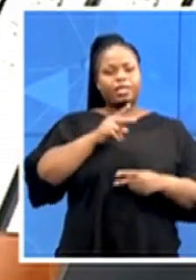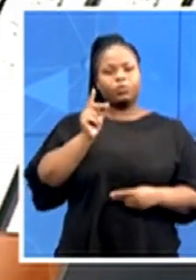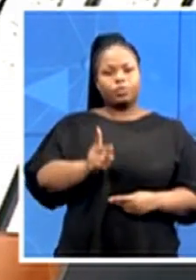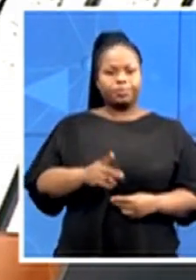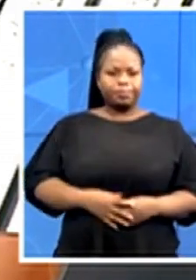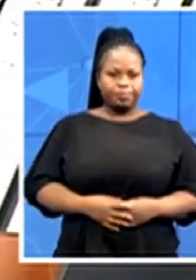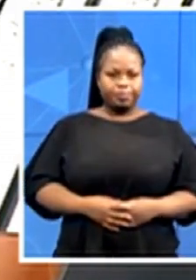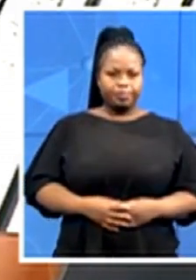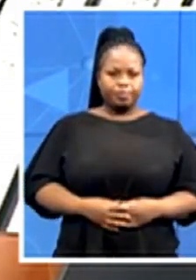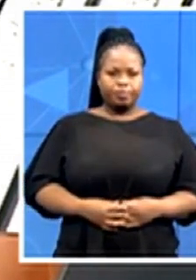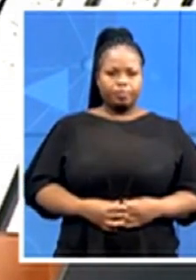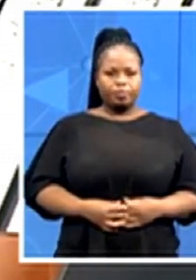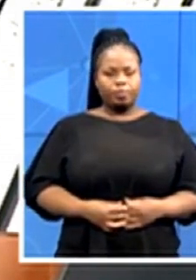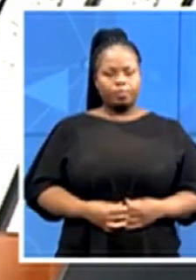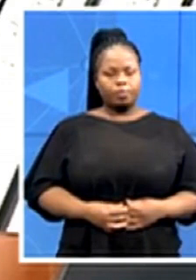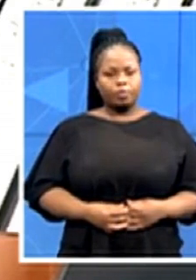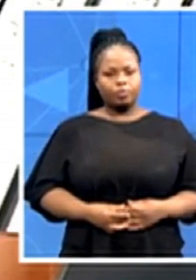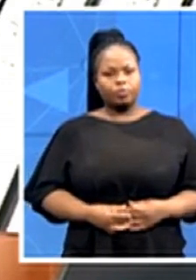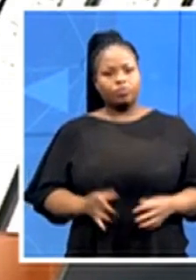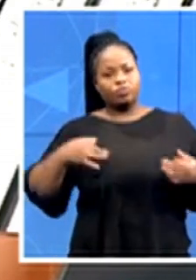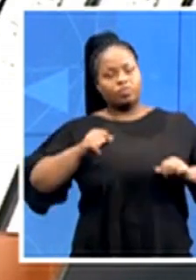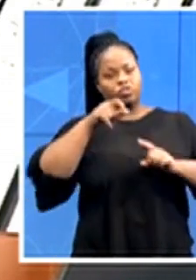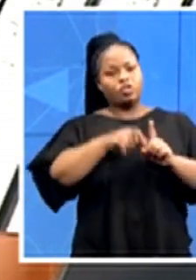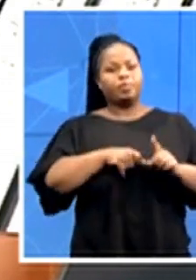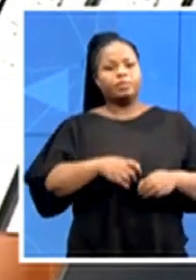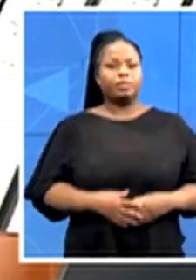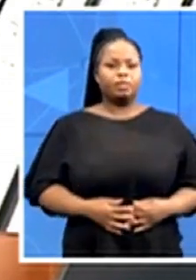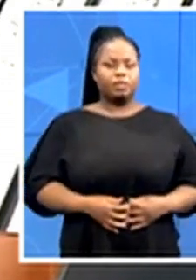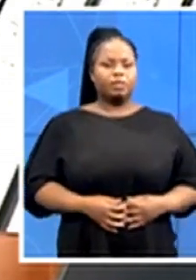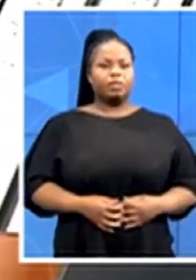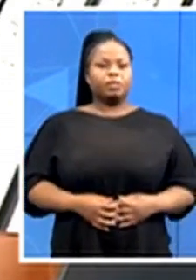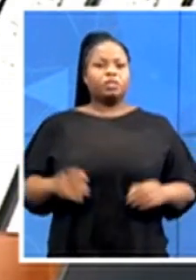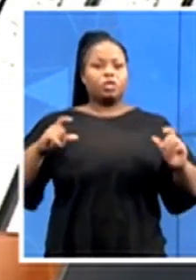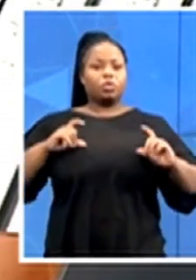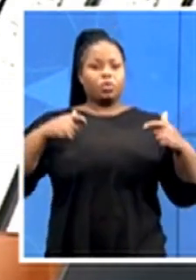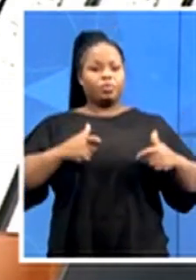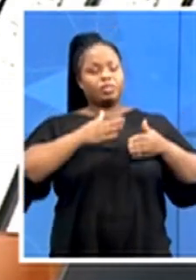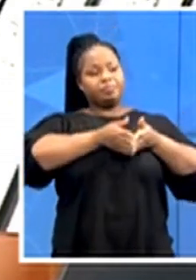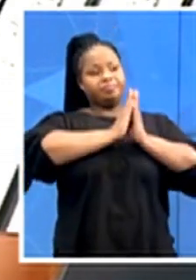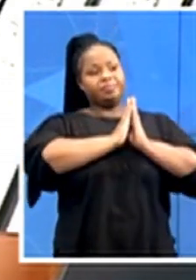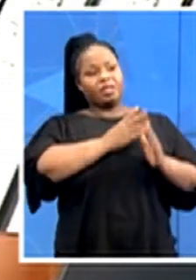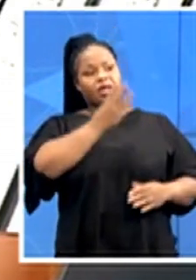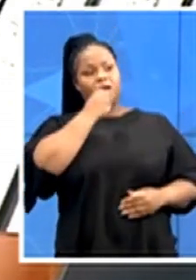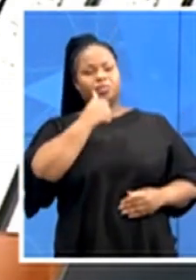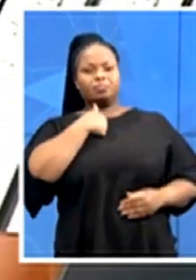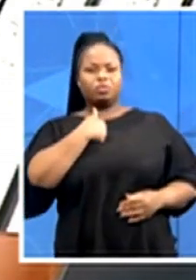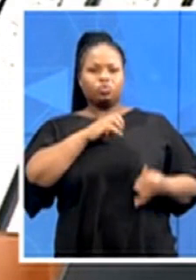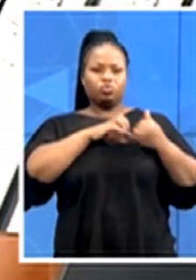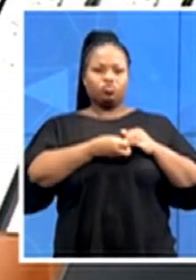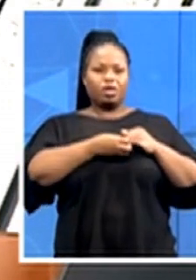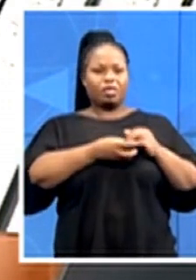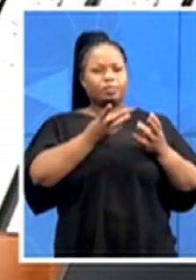Now, Chairperson, the Commission has asked me to address several other matters, including